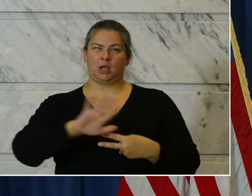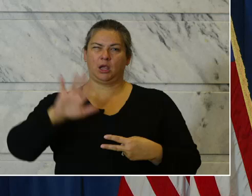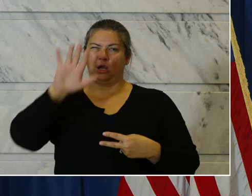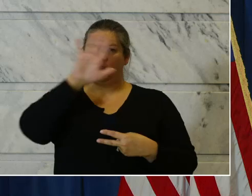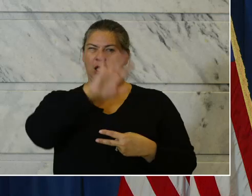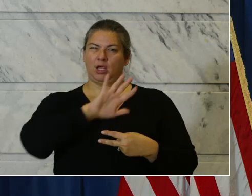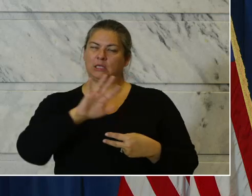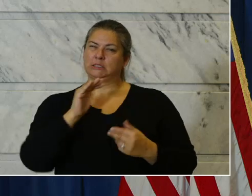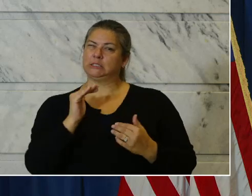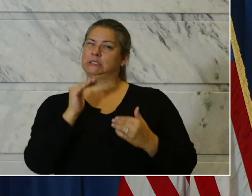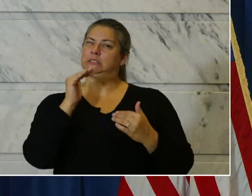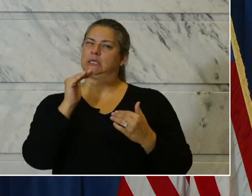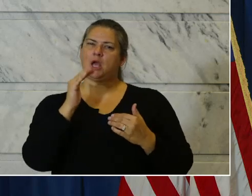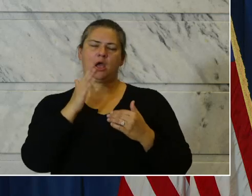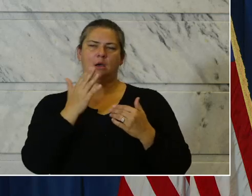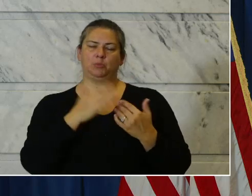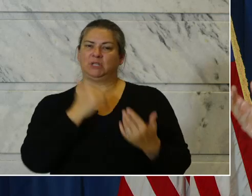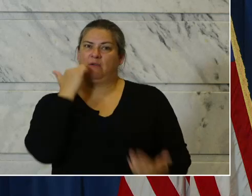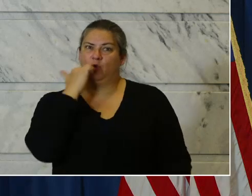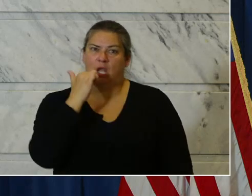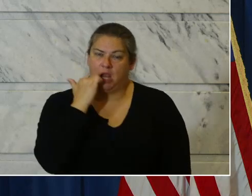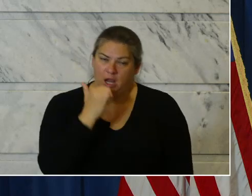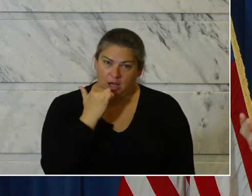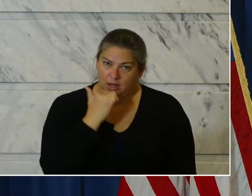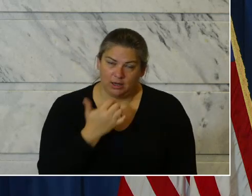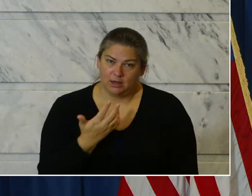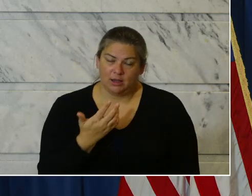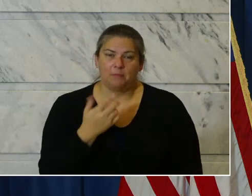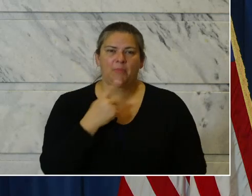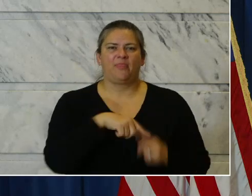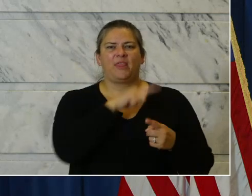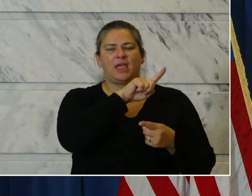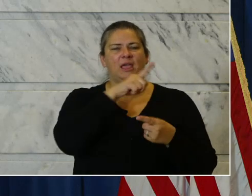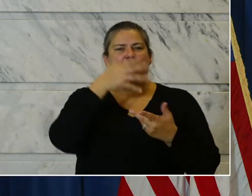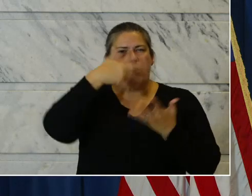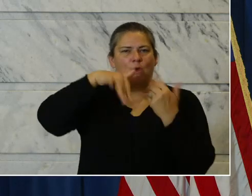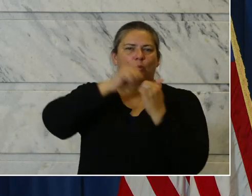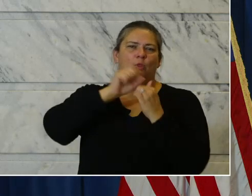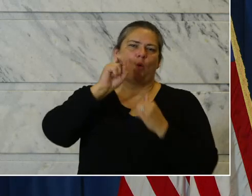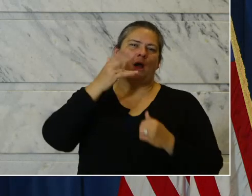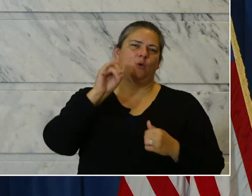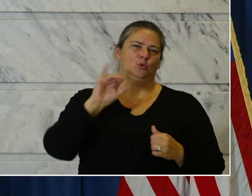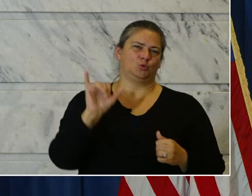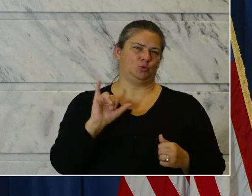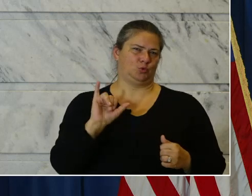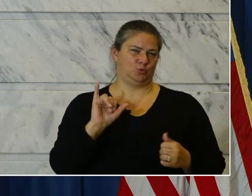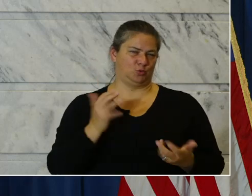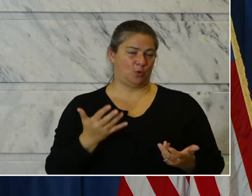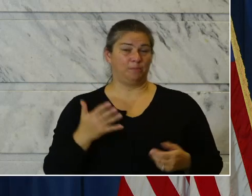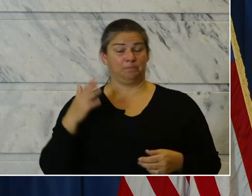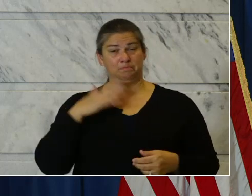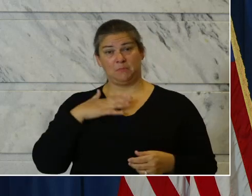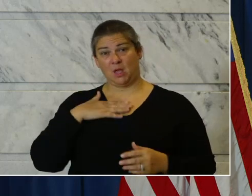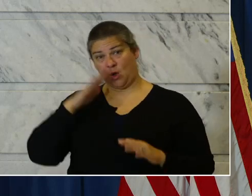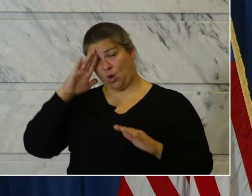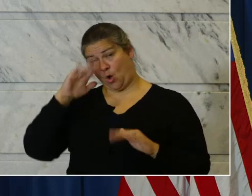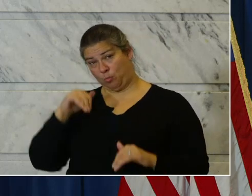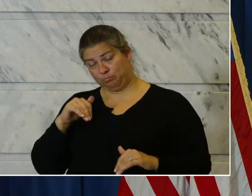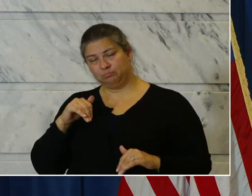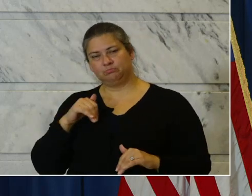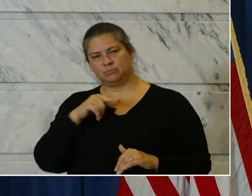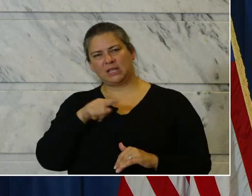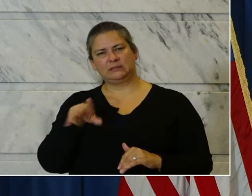every day. And that's not just population, it's also the interaction with Ohio. So my hope is that they will take